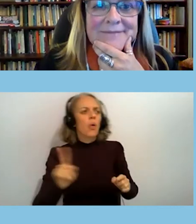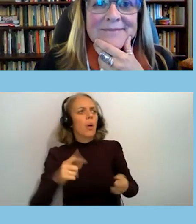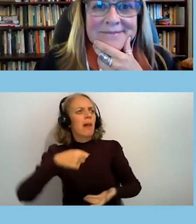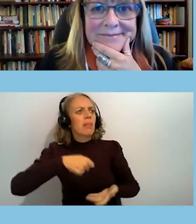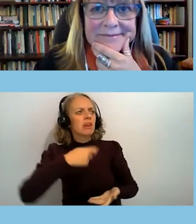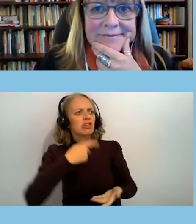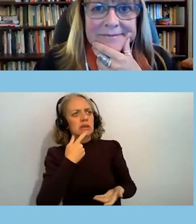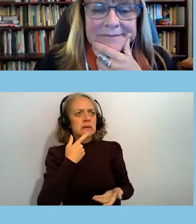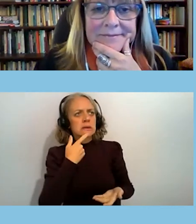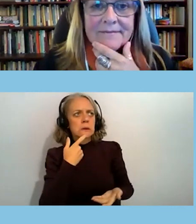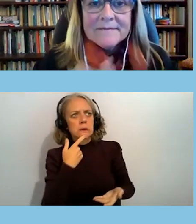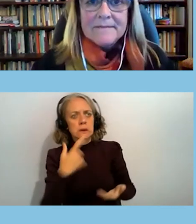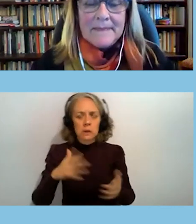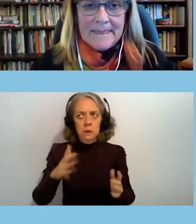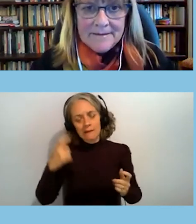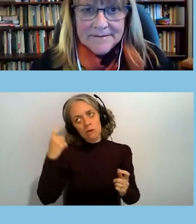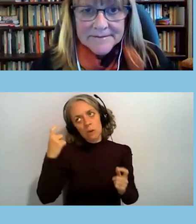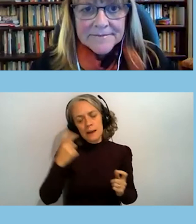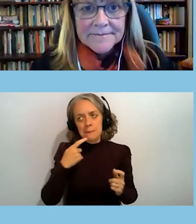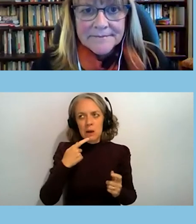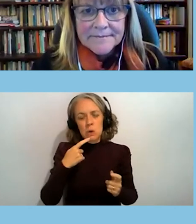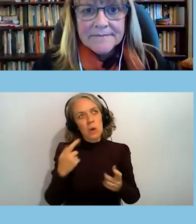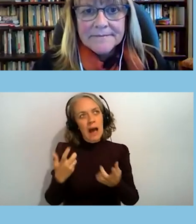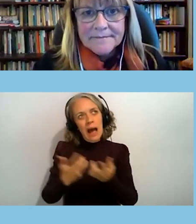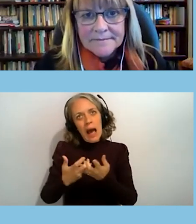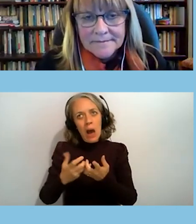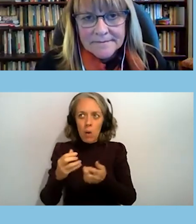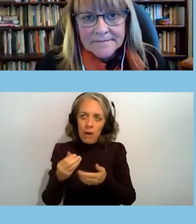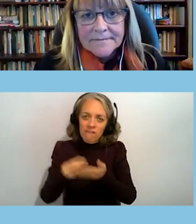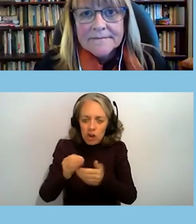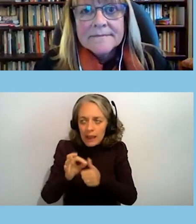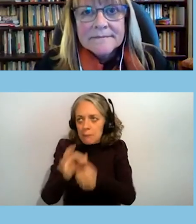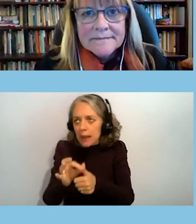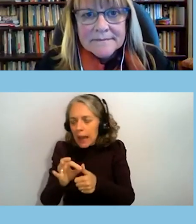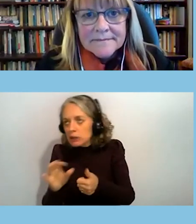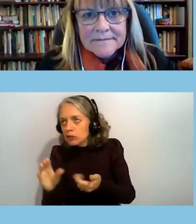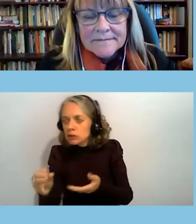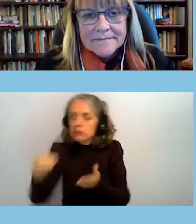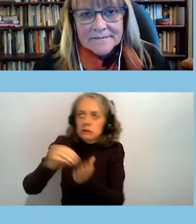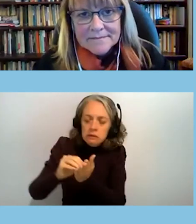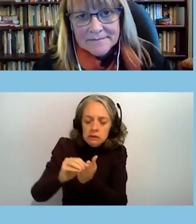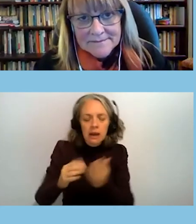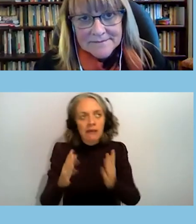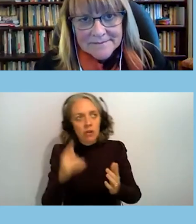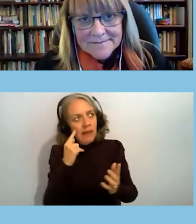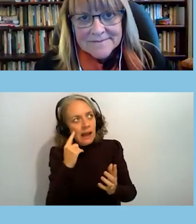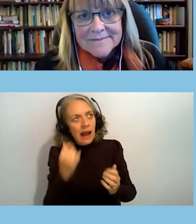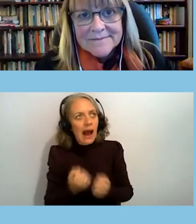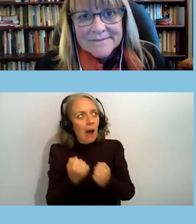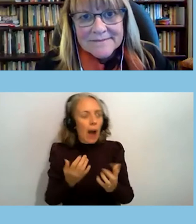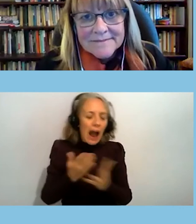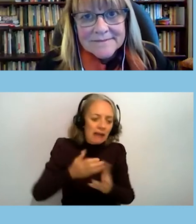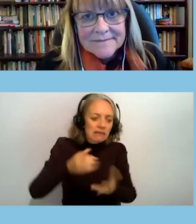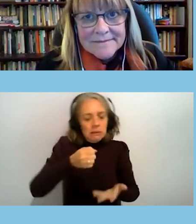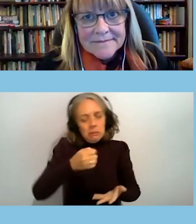And they say, we're going to have to think about what that means for our funding applications. We're going to have to think about our access budgets, and maybe